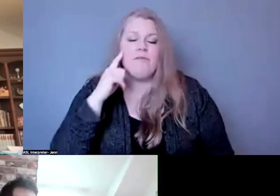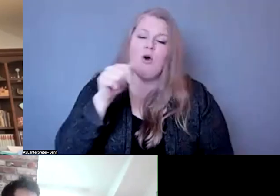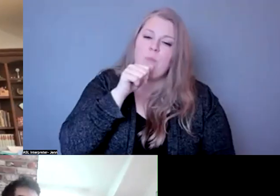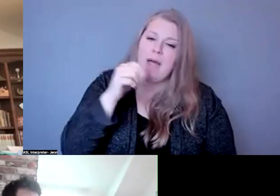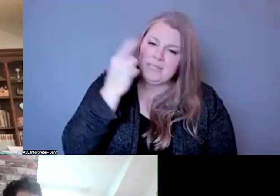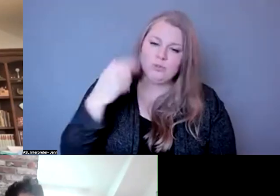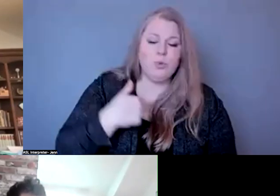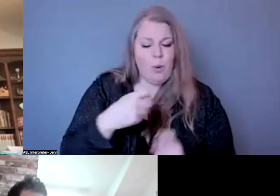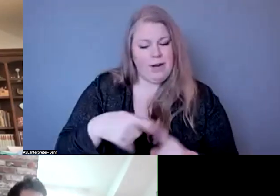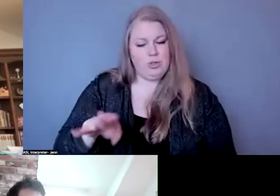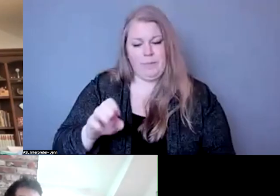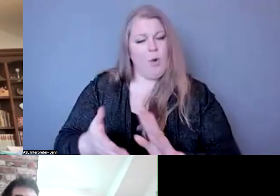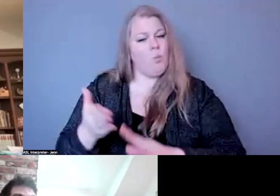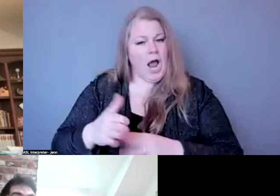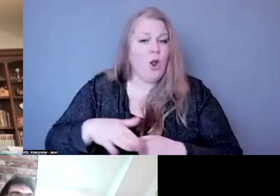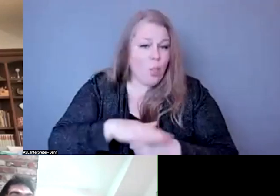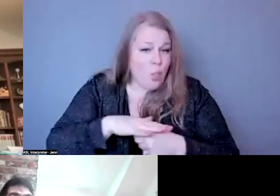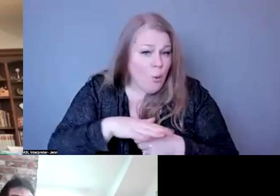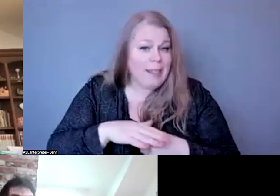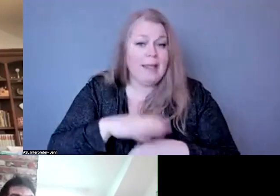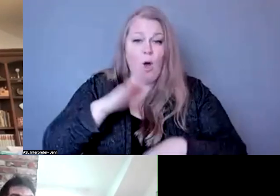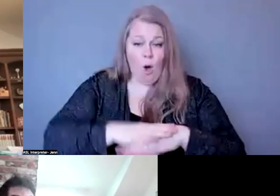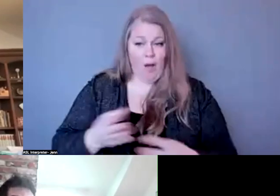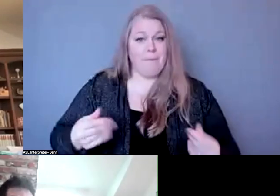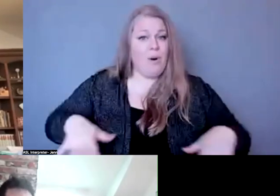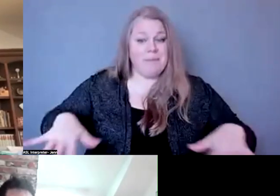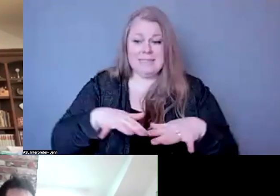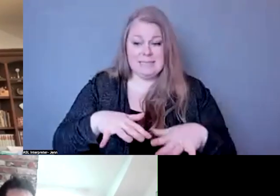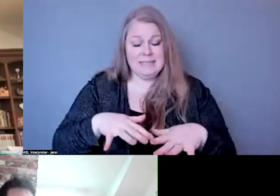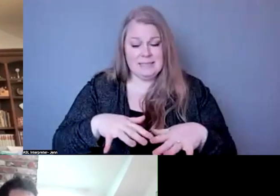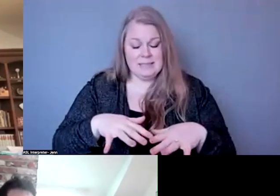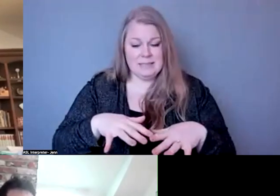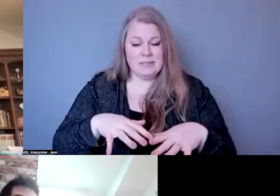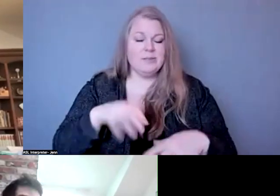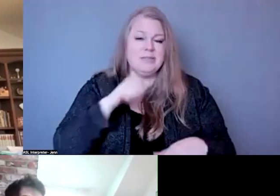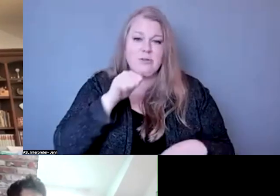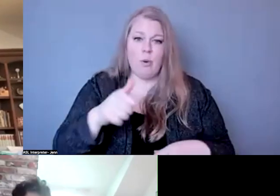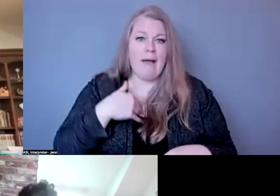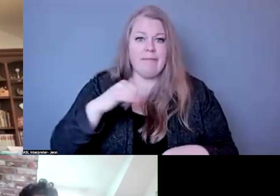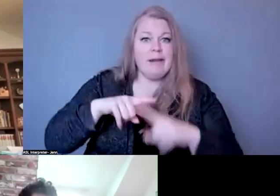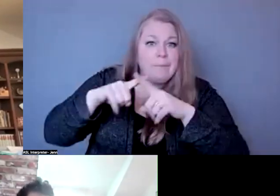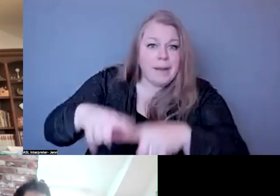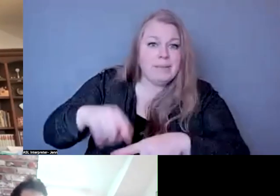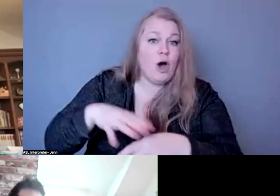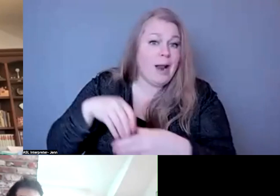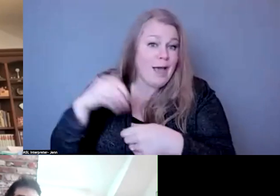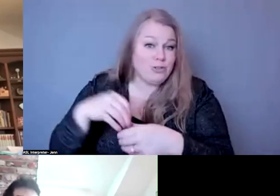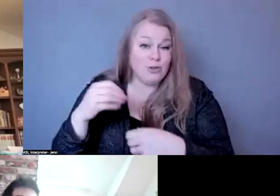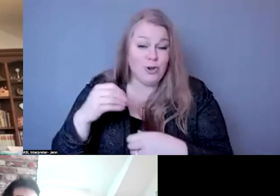able to be run locally and on premises so that there's not this dependency on external